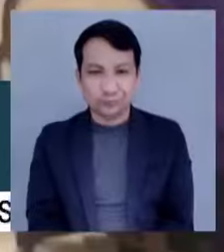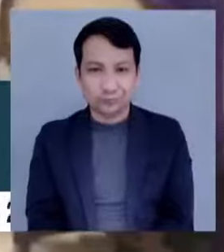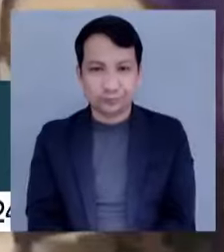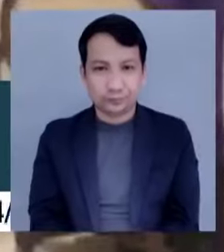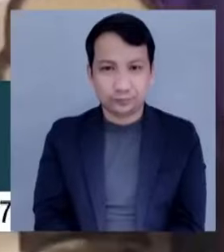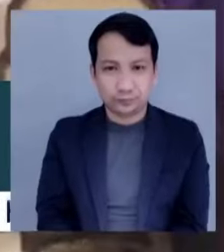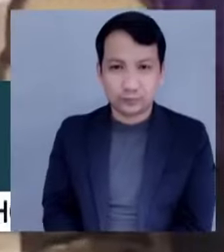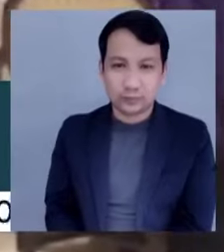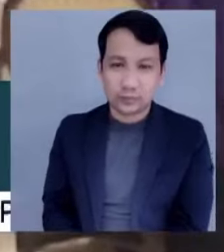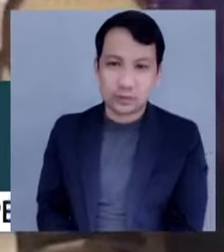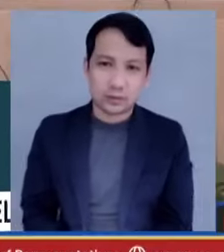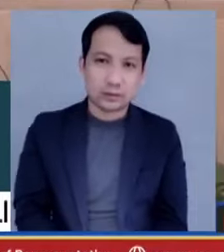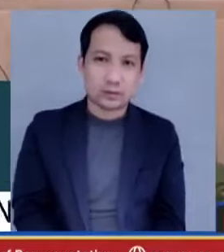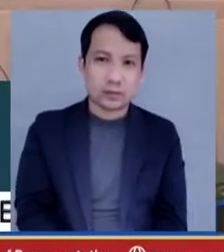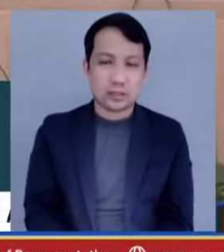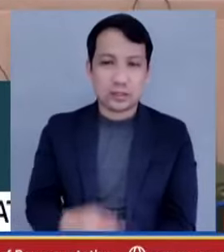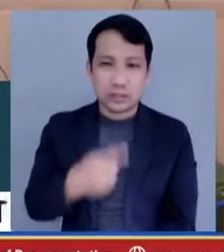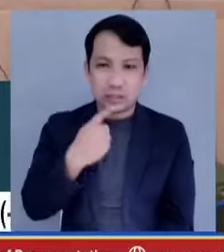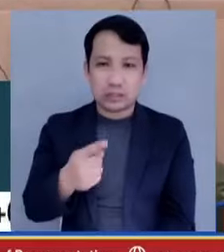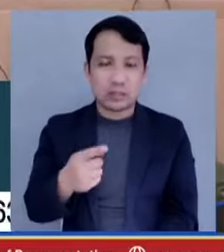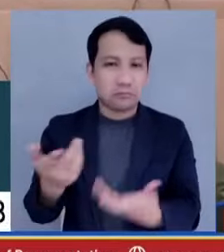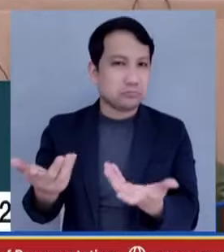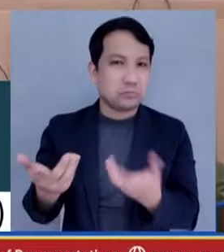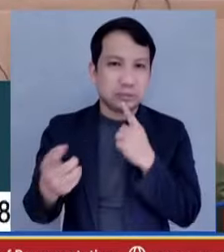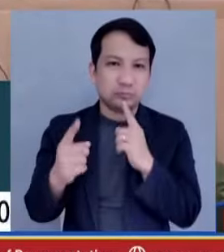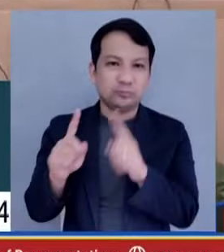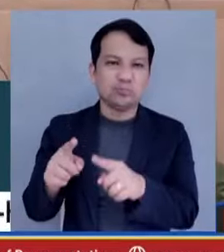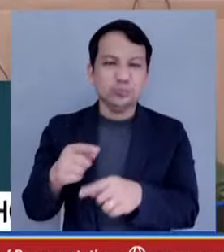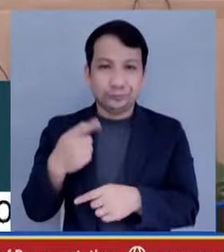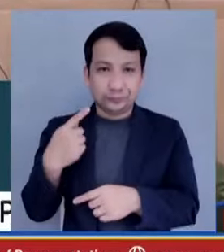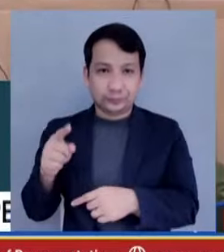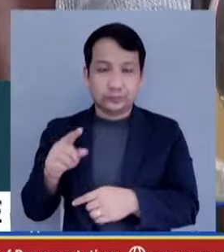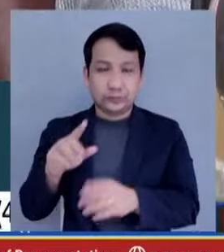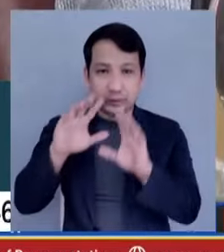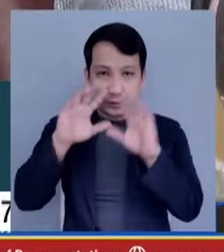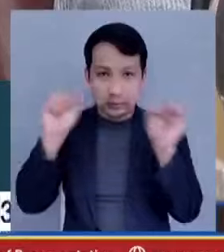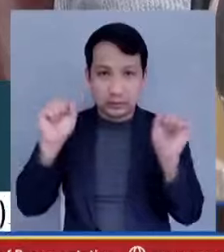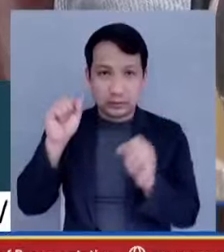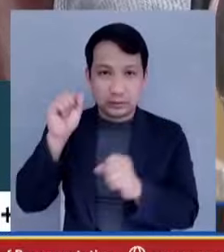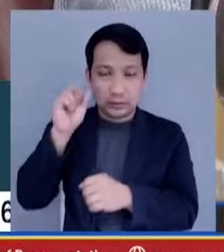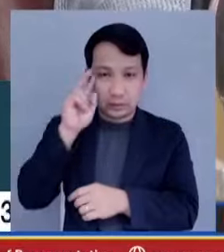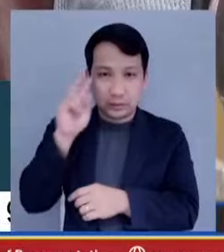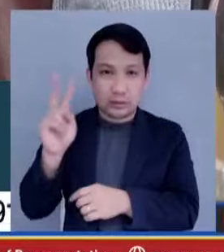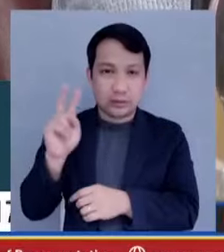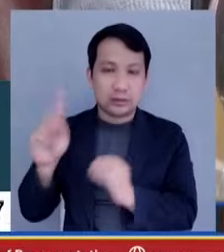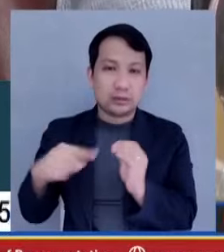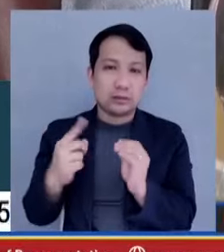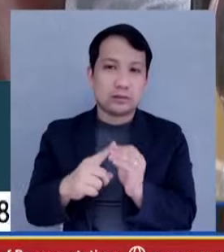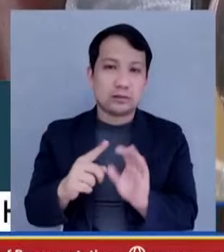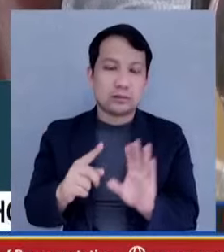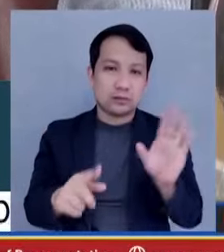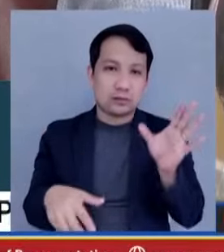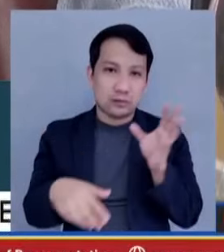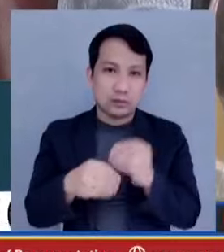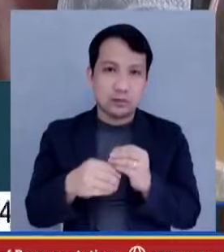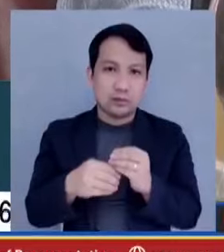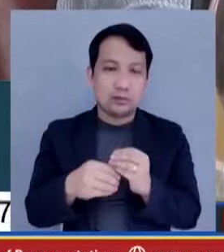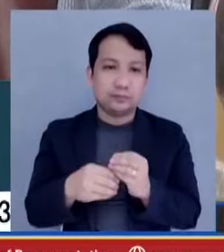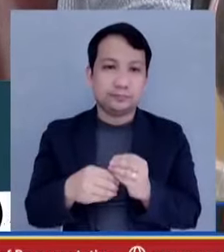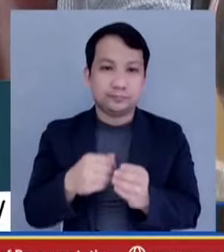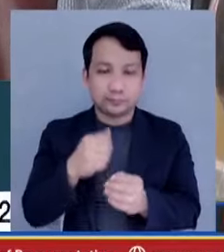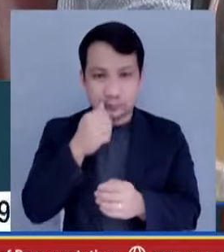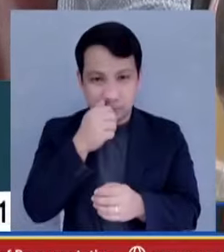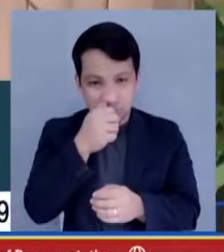All right. Carmina, we have yet to get the side of President Marcos Jr. on the claim of his predecessor, former